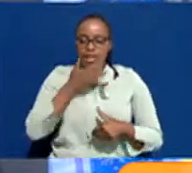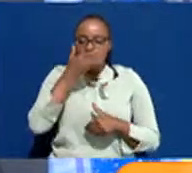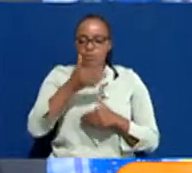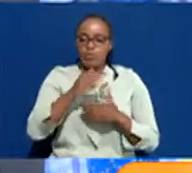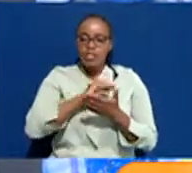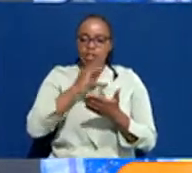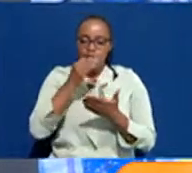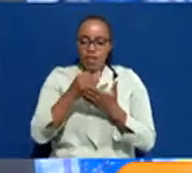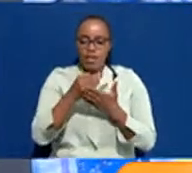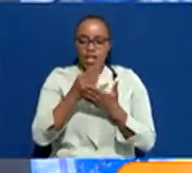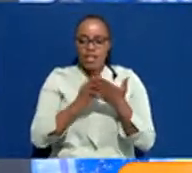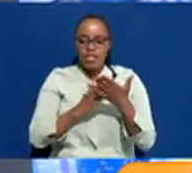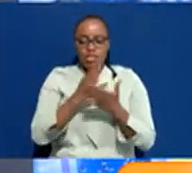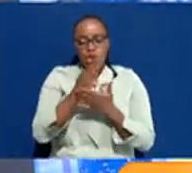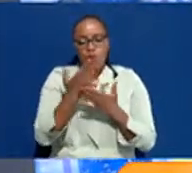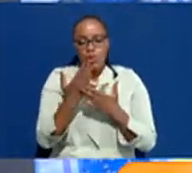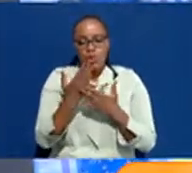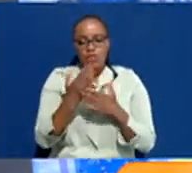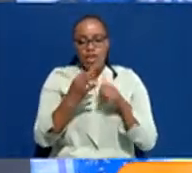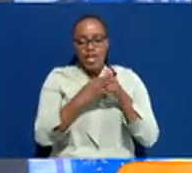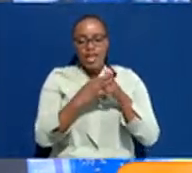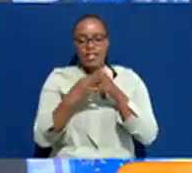via Paybill